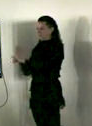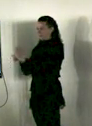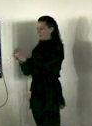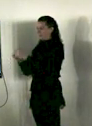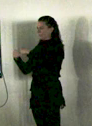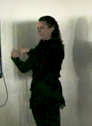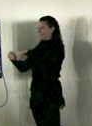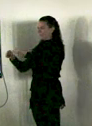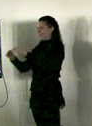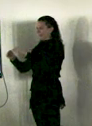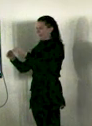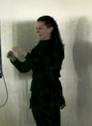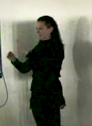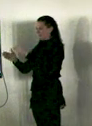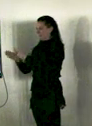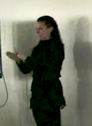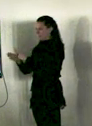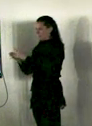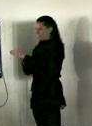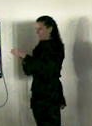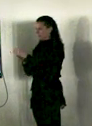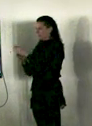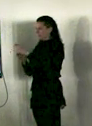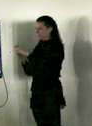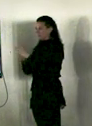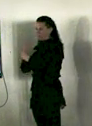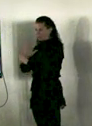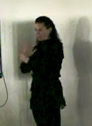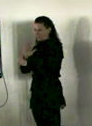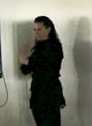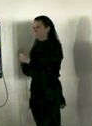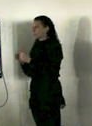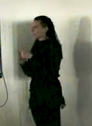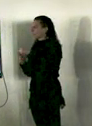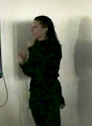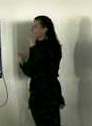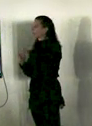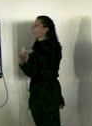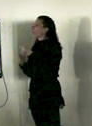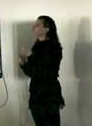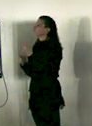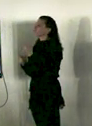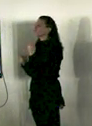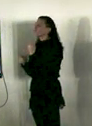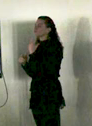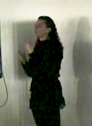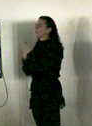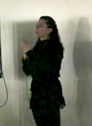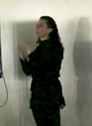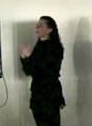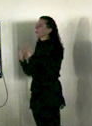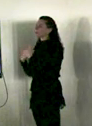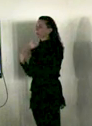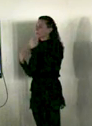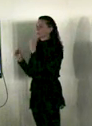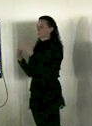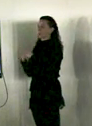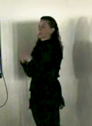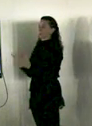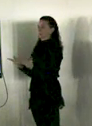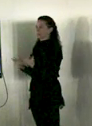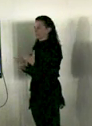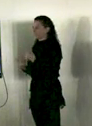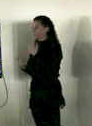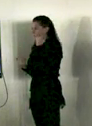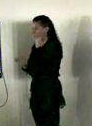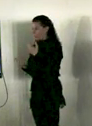copies. And they think that you and I are going to end up just buying whatever because we have no choice in the matter. If